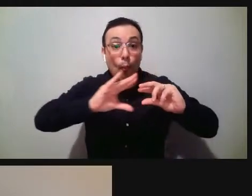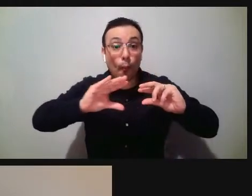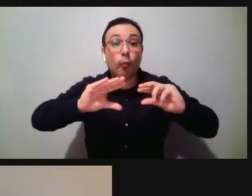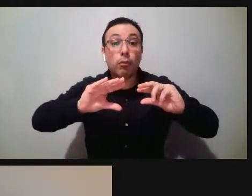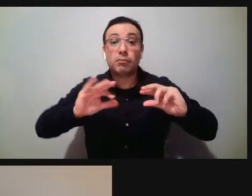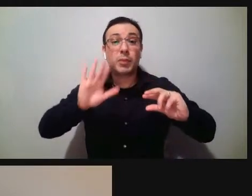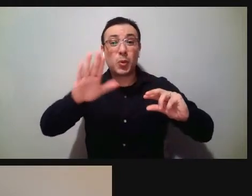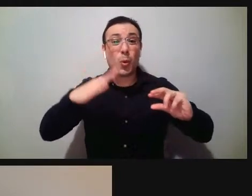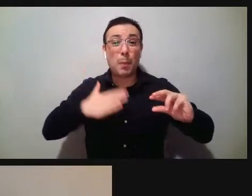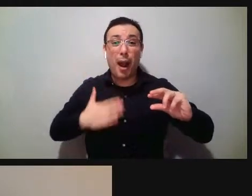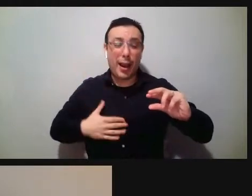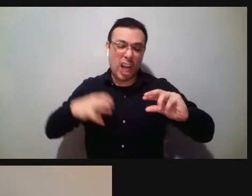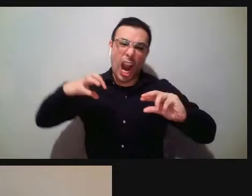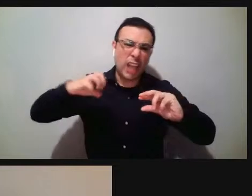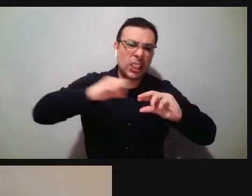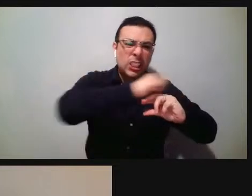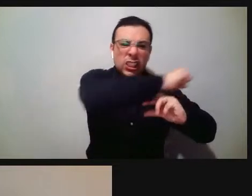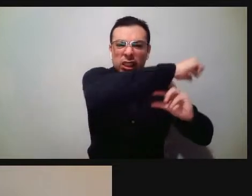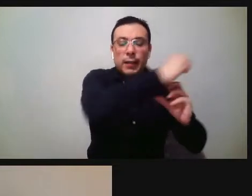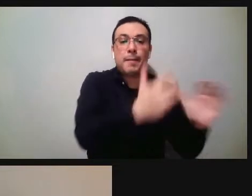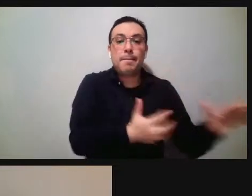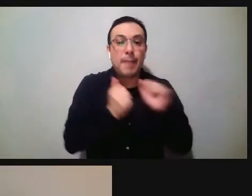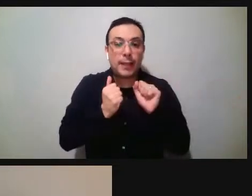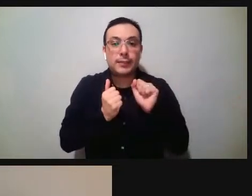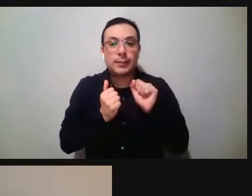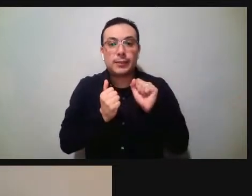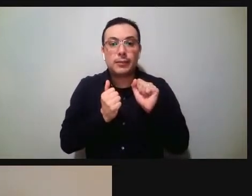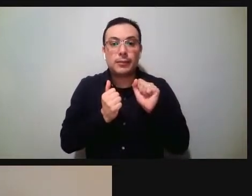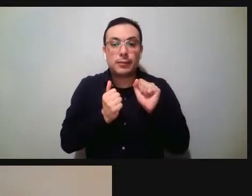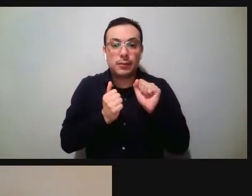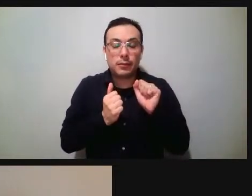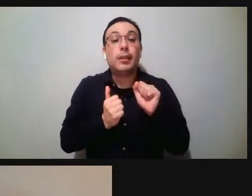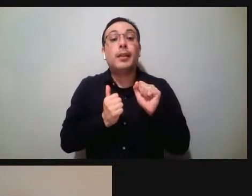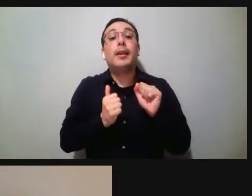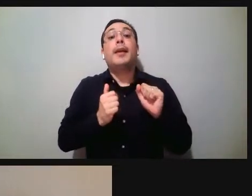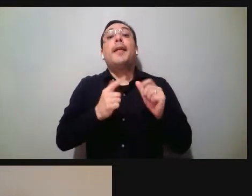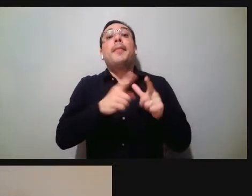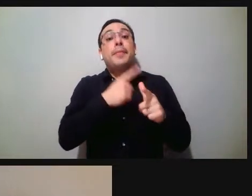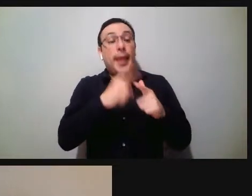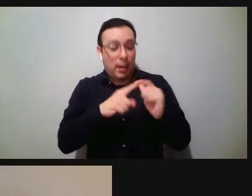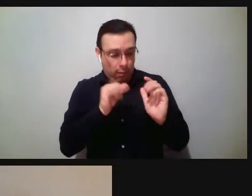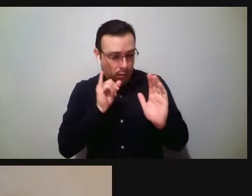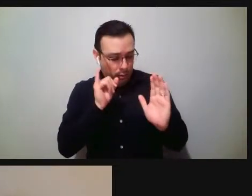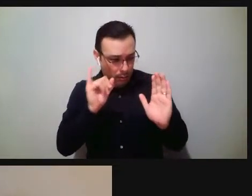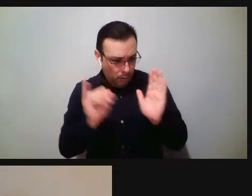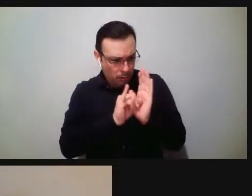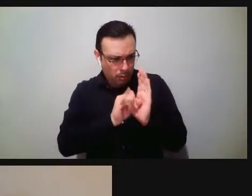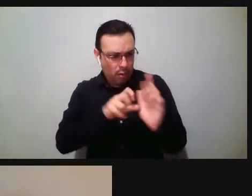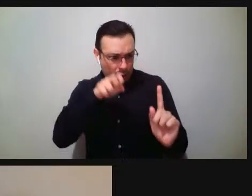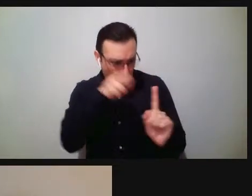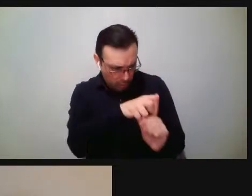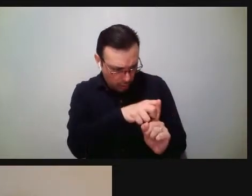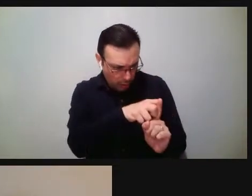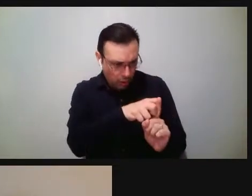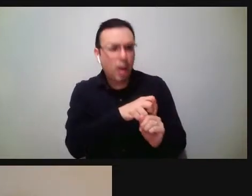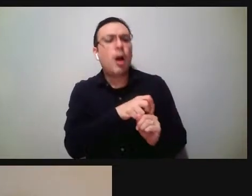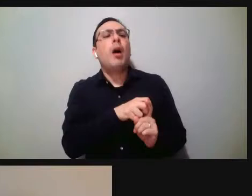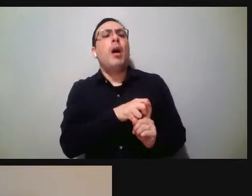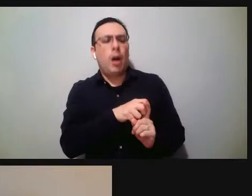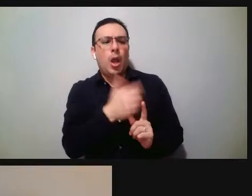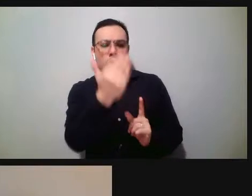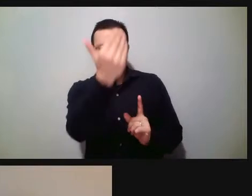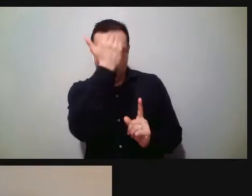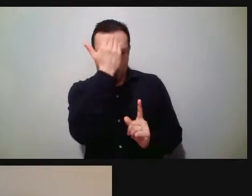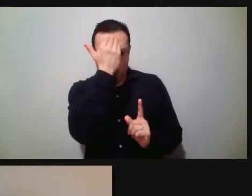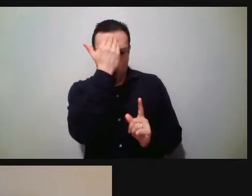quickly. The vaccines just help your body recognize that spike protein, but then they break all the particles down. So nothing